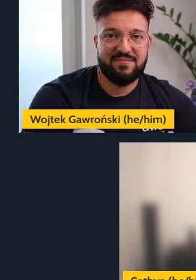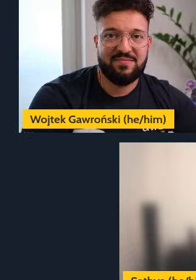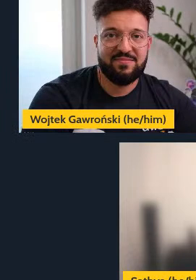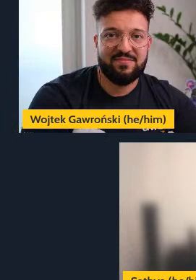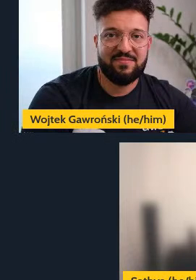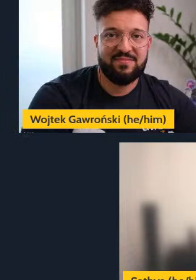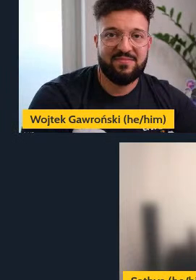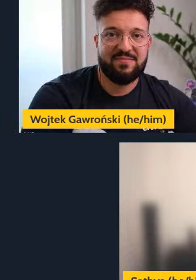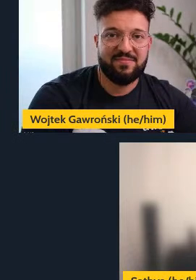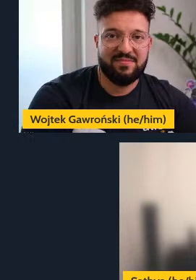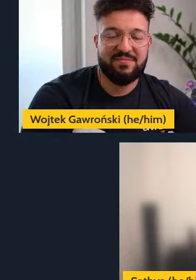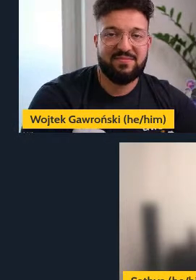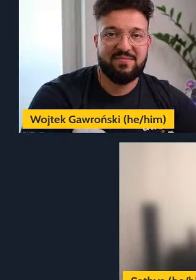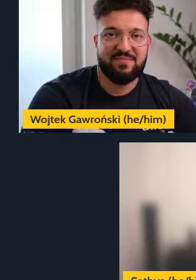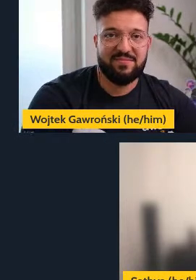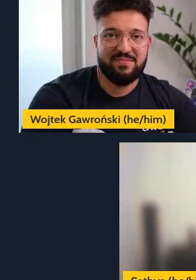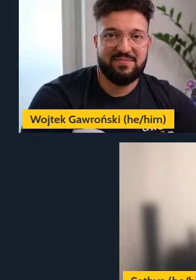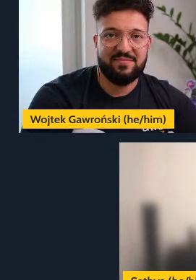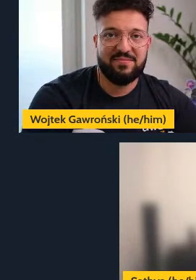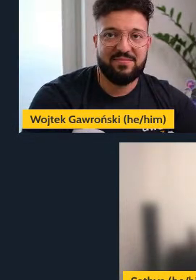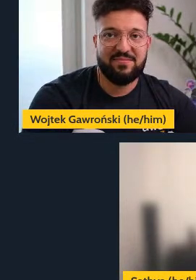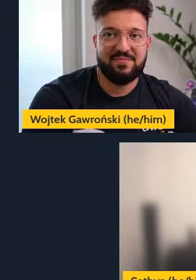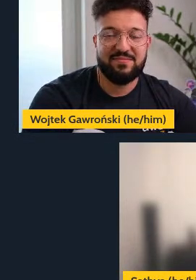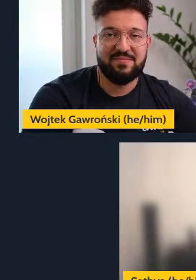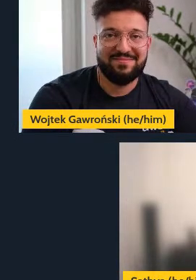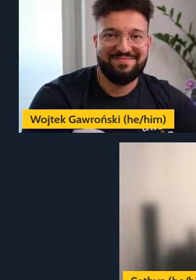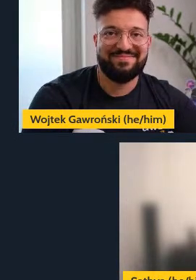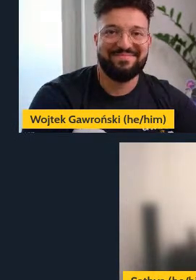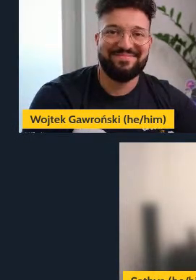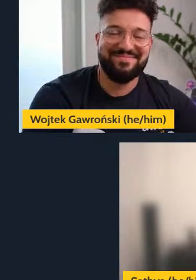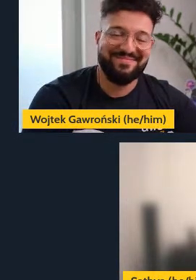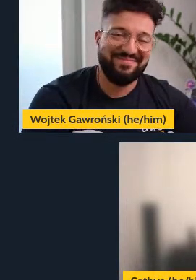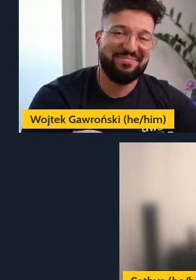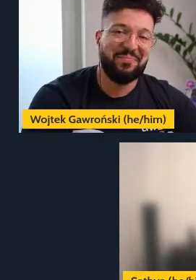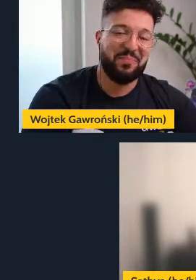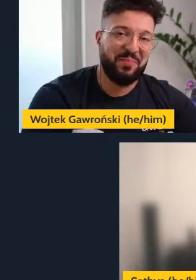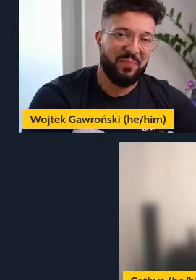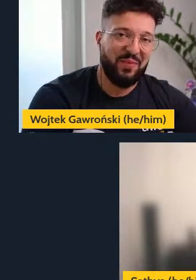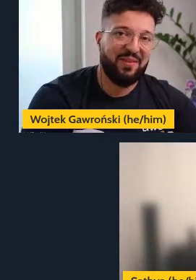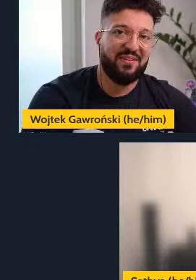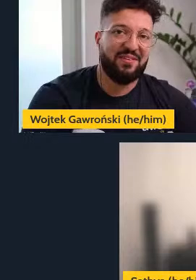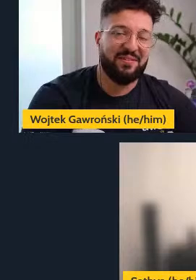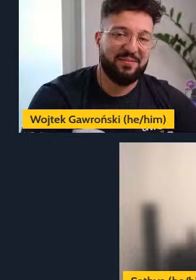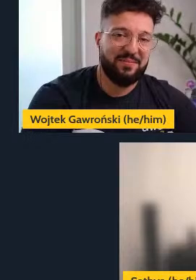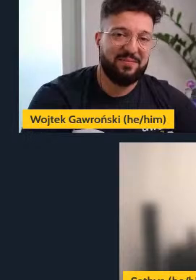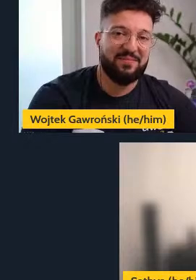Rico coming in and saying, "Oh, that's smart," you know, the talks are going really well.